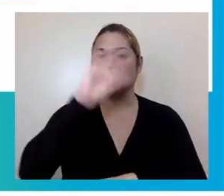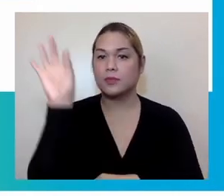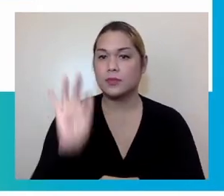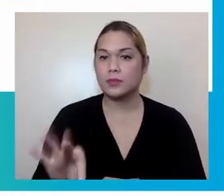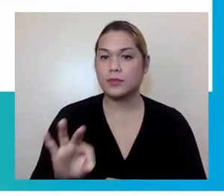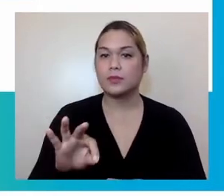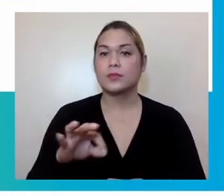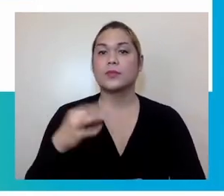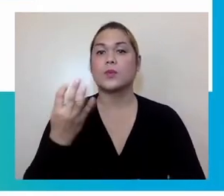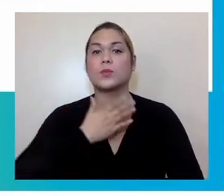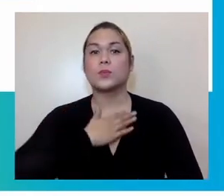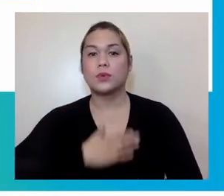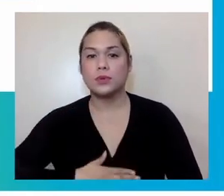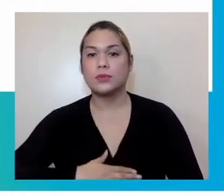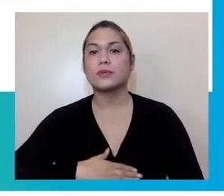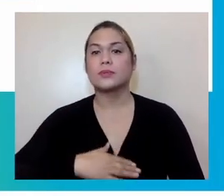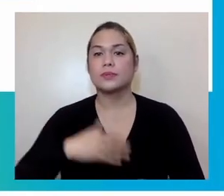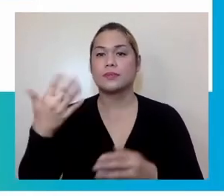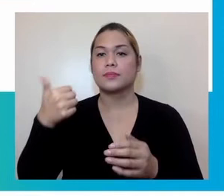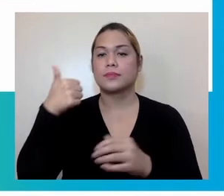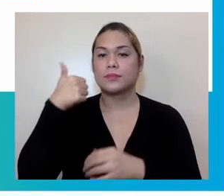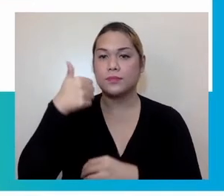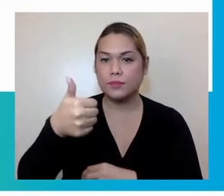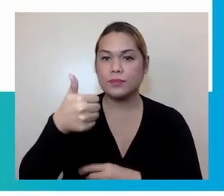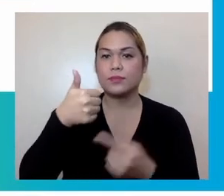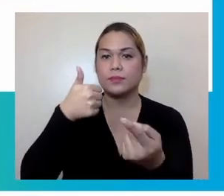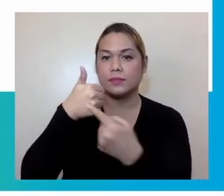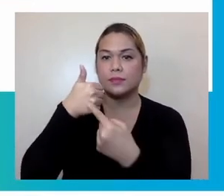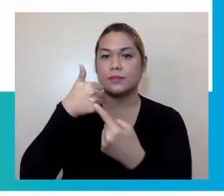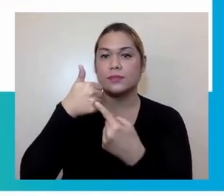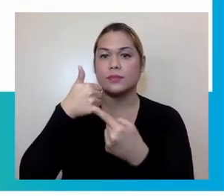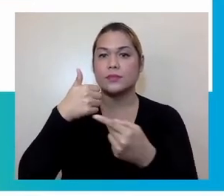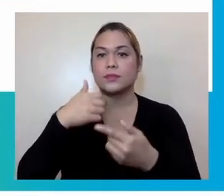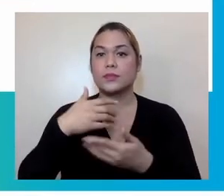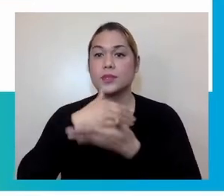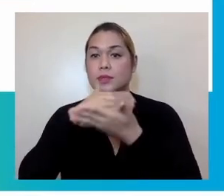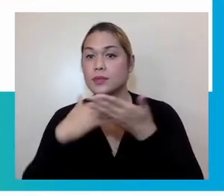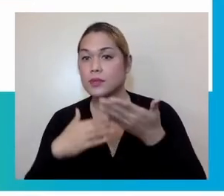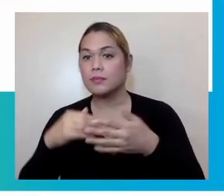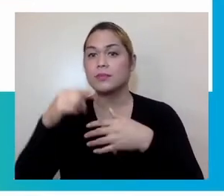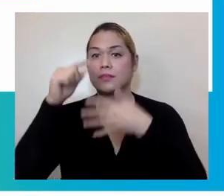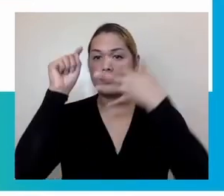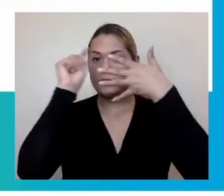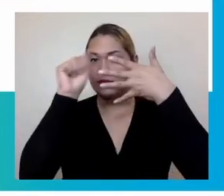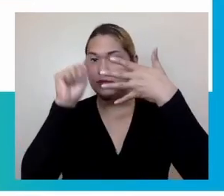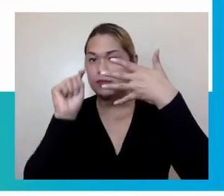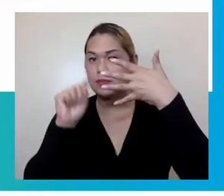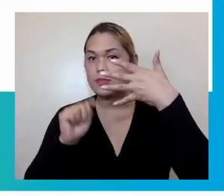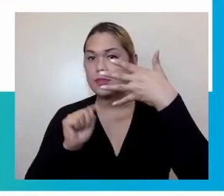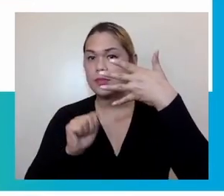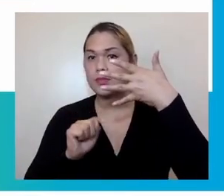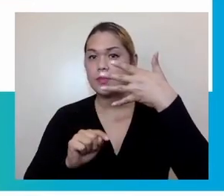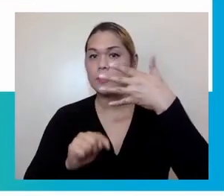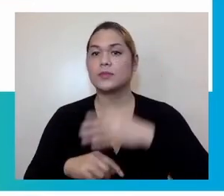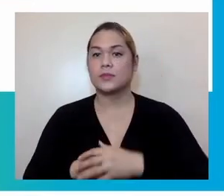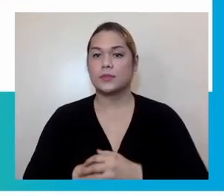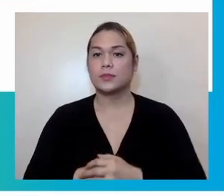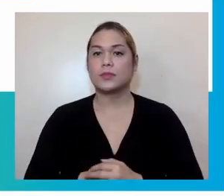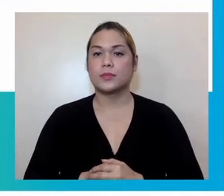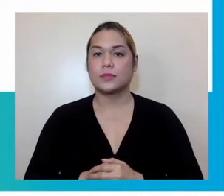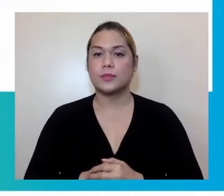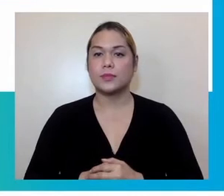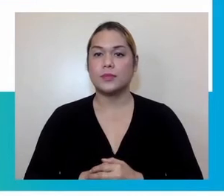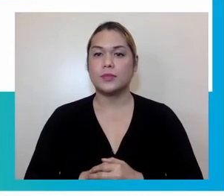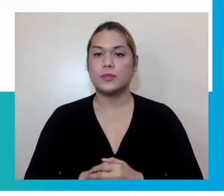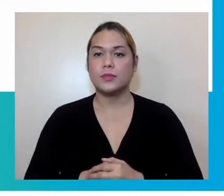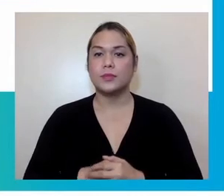the order of popularity, and we'll try to get through the most popular questions, time permitting. So to